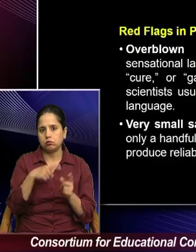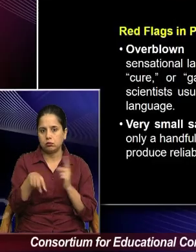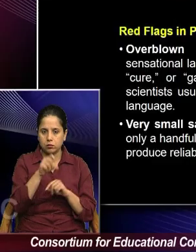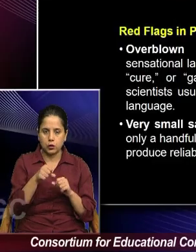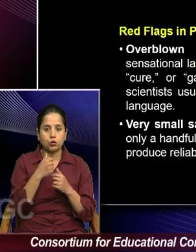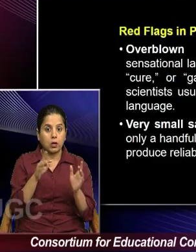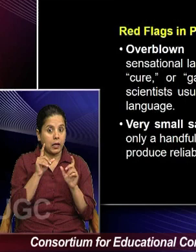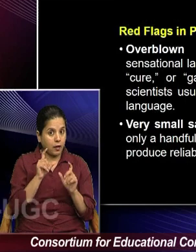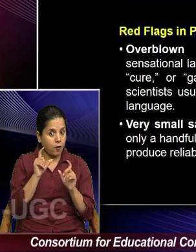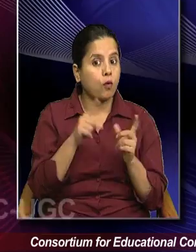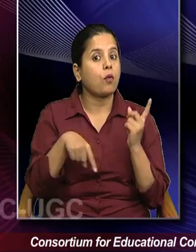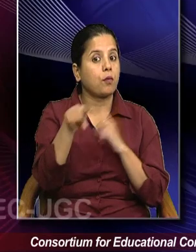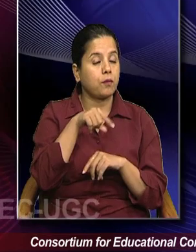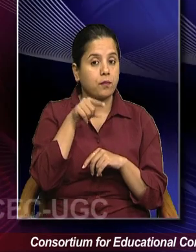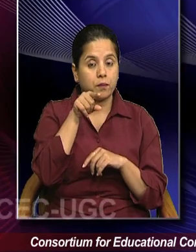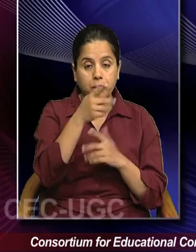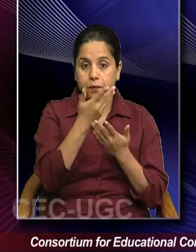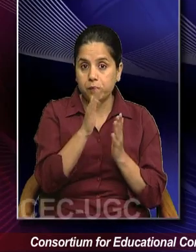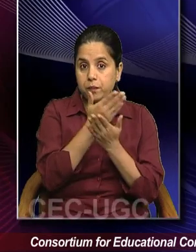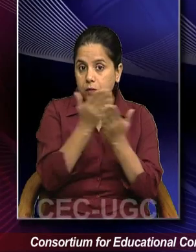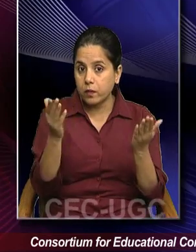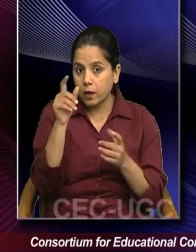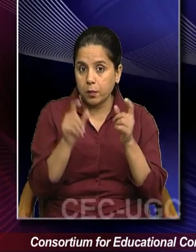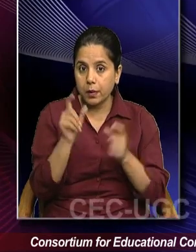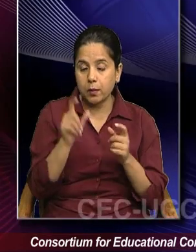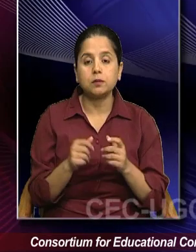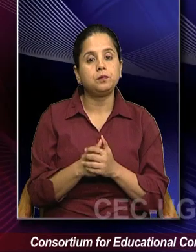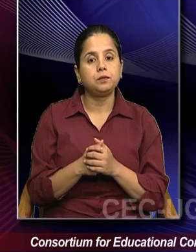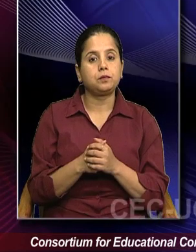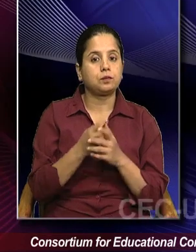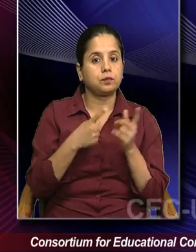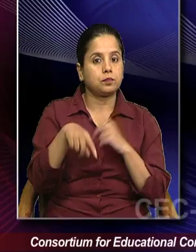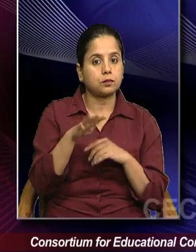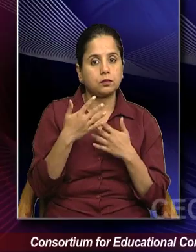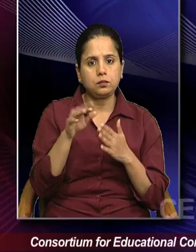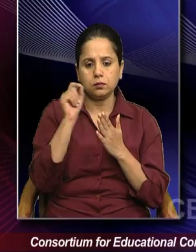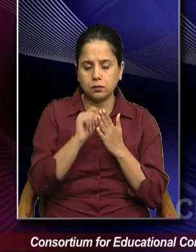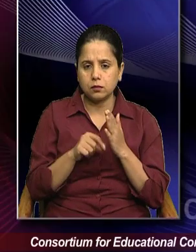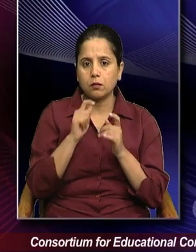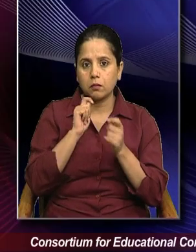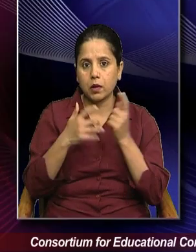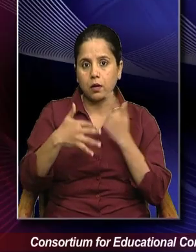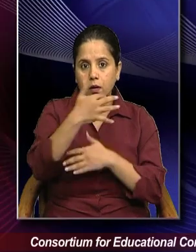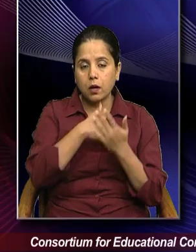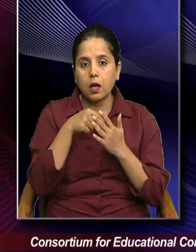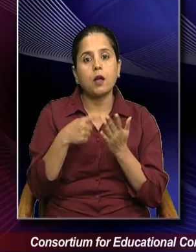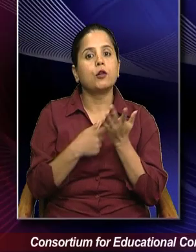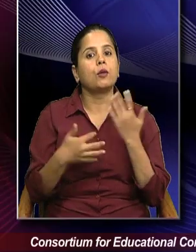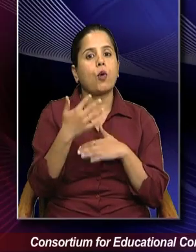be careful when you are going to take or write any media report from a research